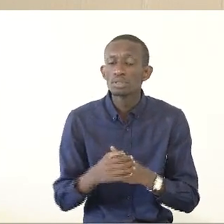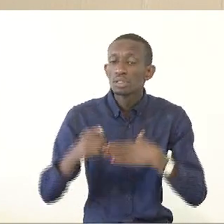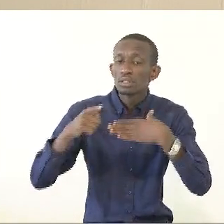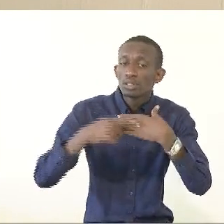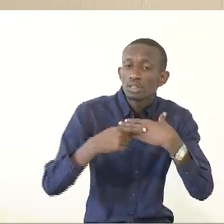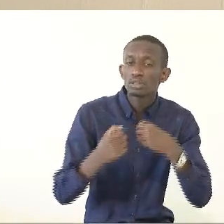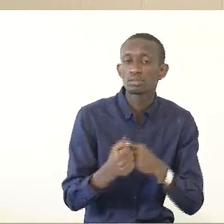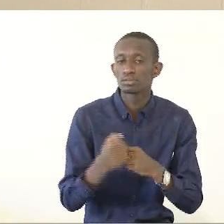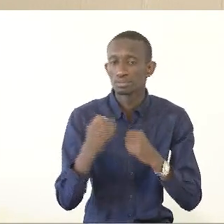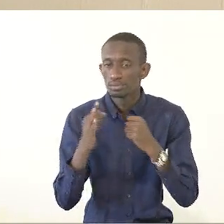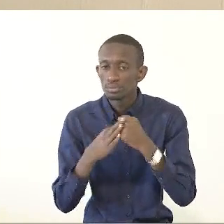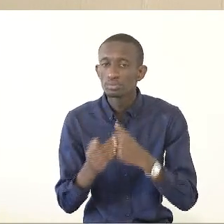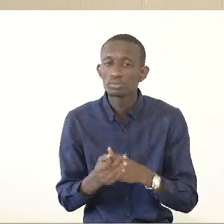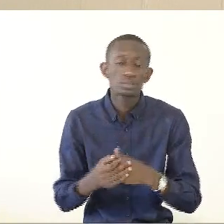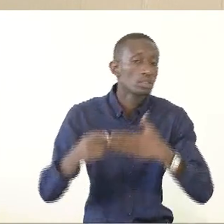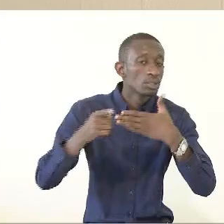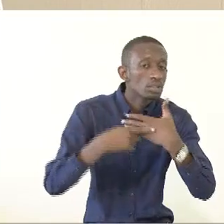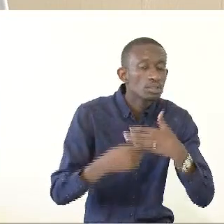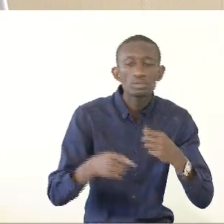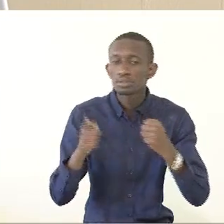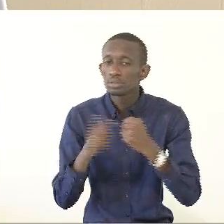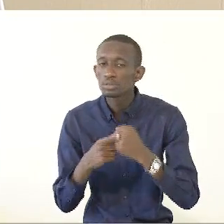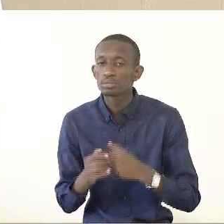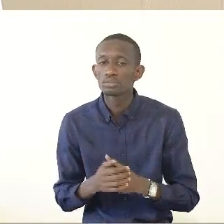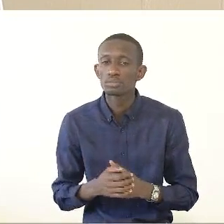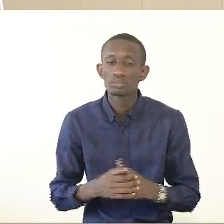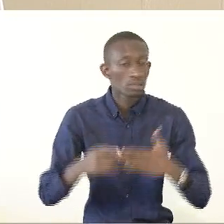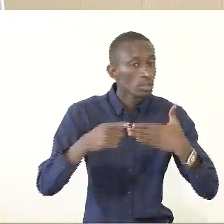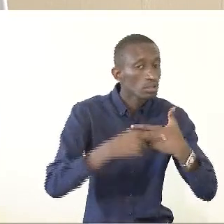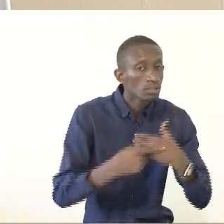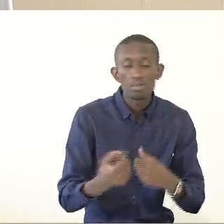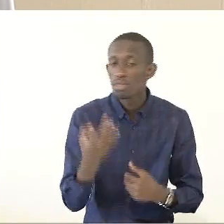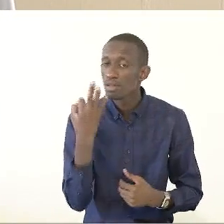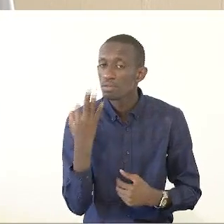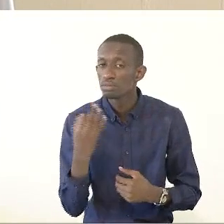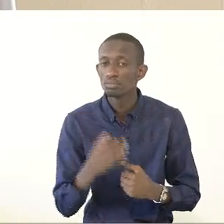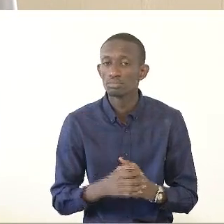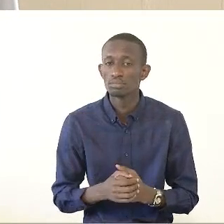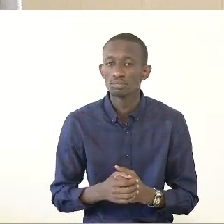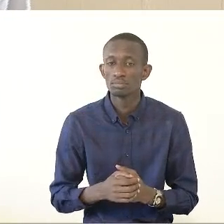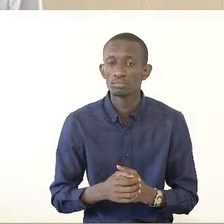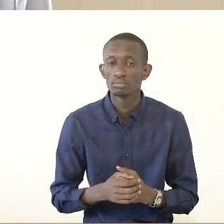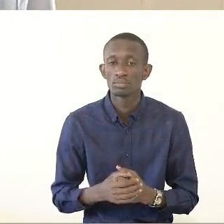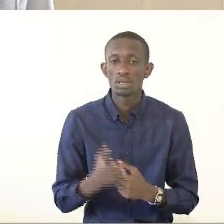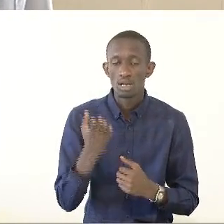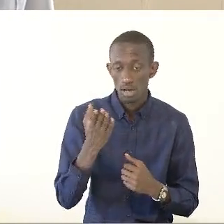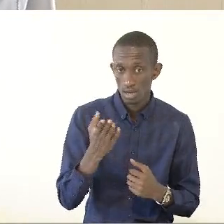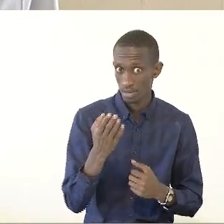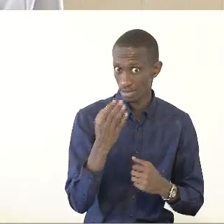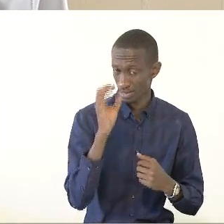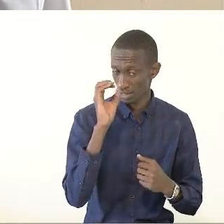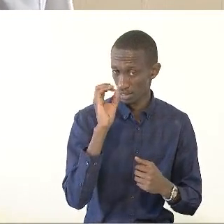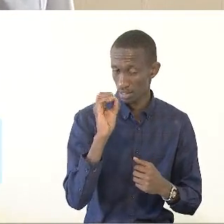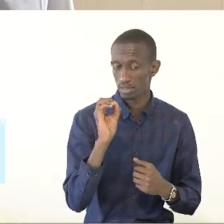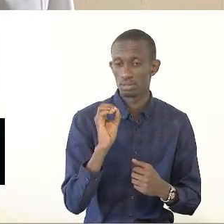-9. Here -6. Here -3. And here 0 times 3 gives 0.